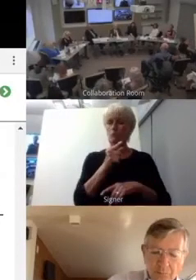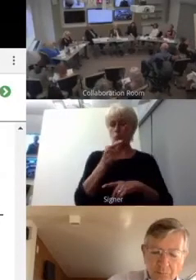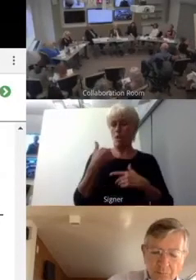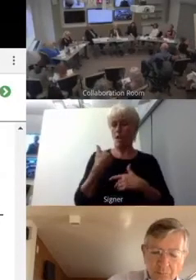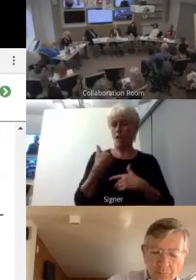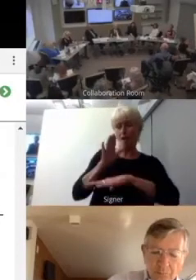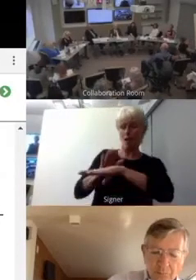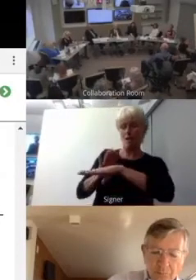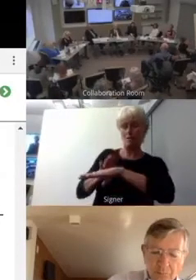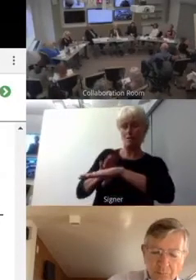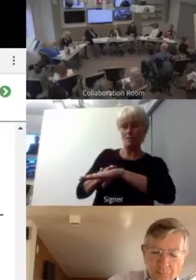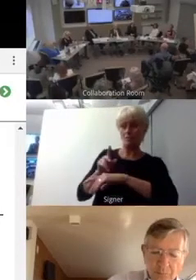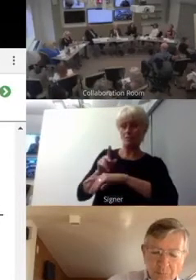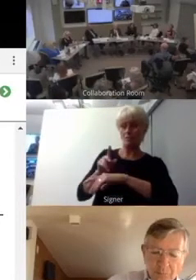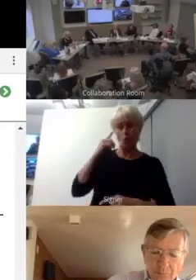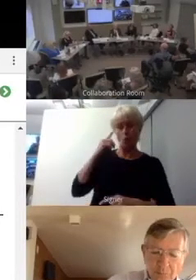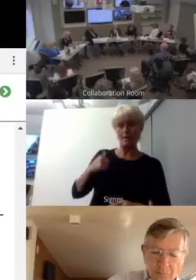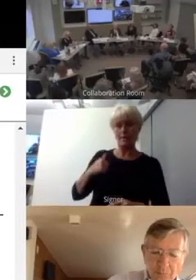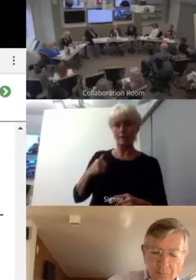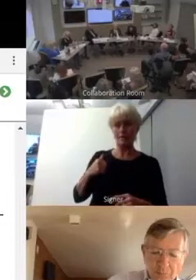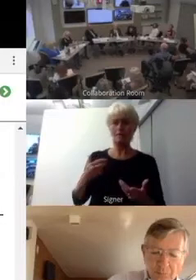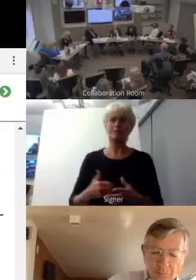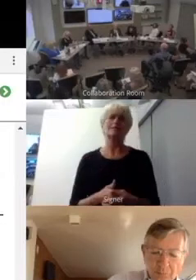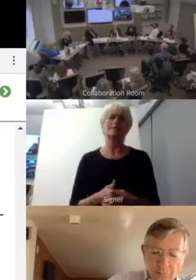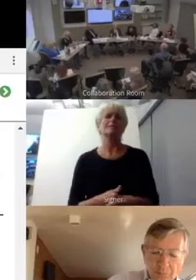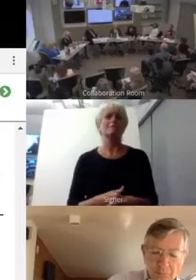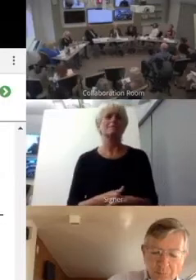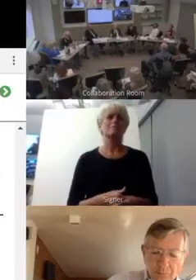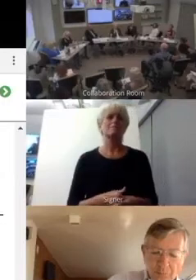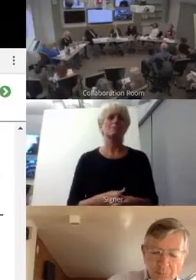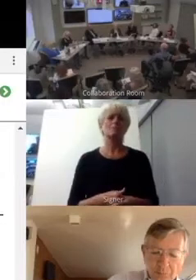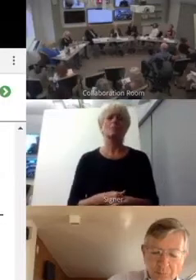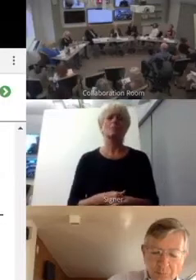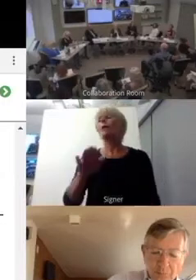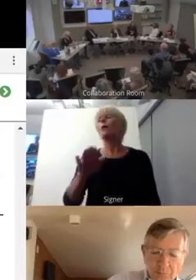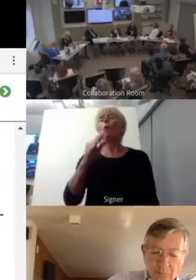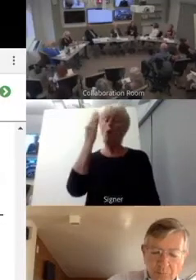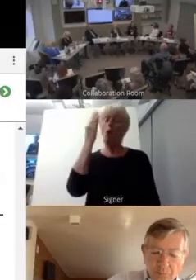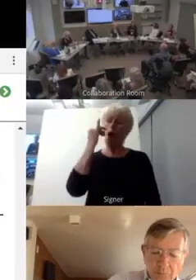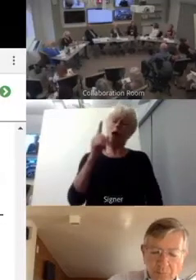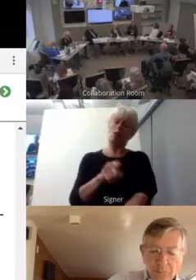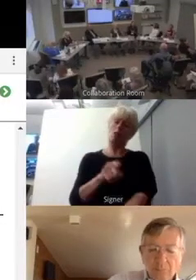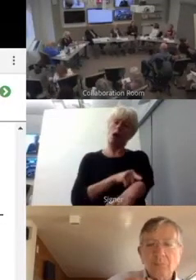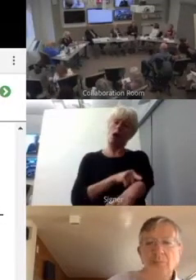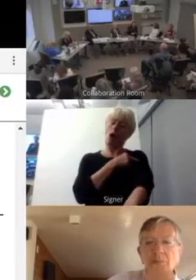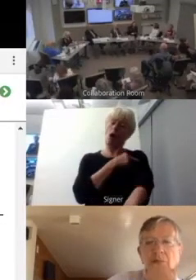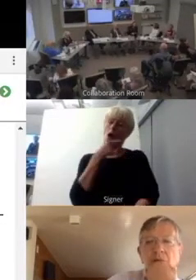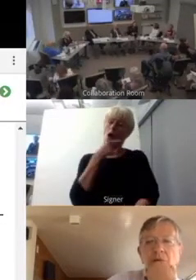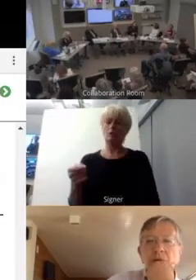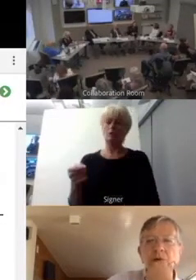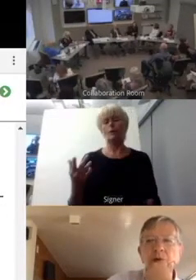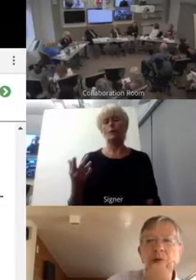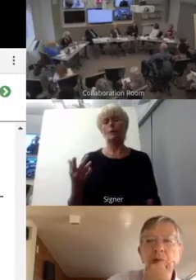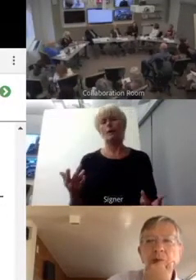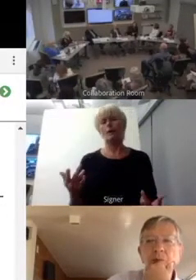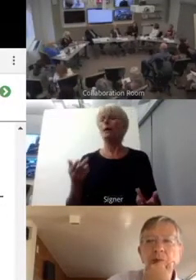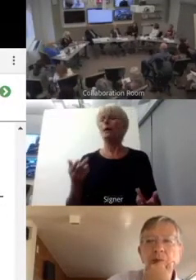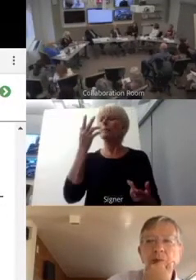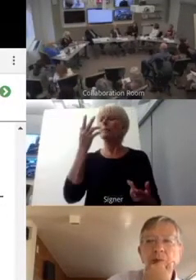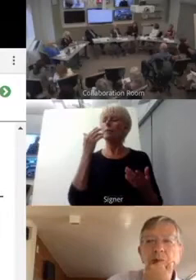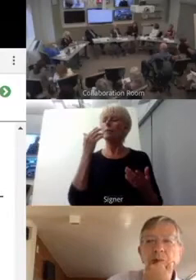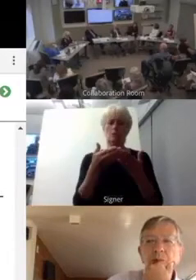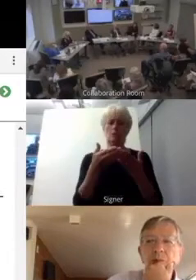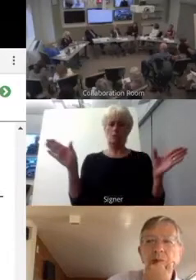work? Okay, it took a long time because of two reasons. One is the scope of the regulations, which really encompass nearly every